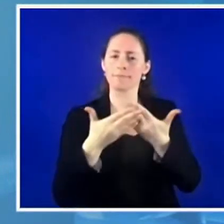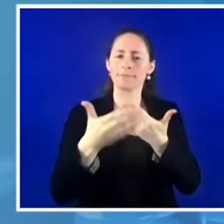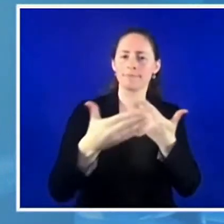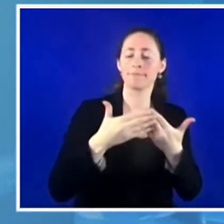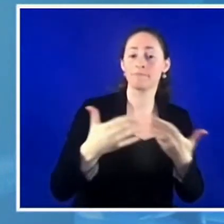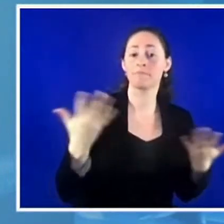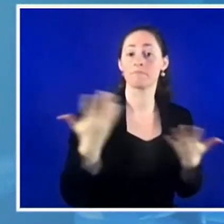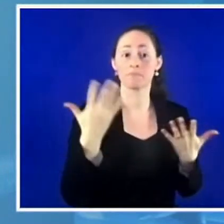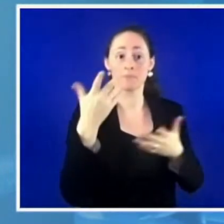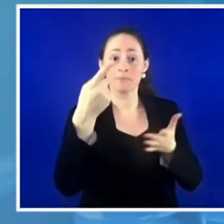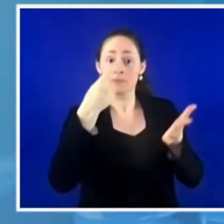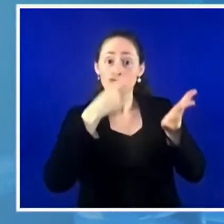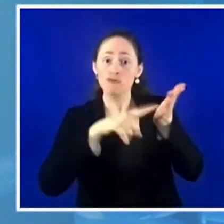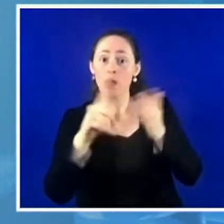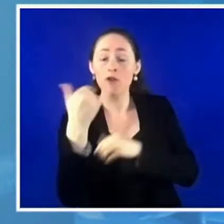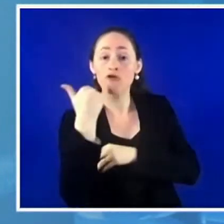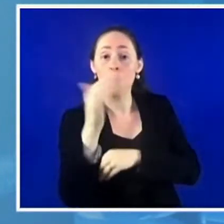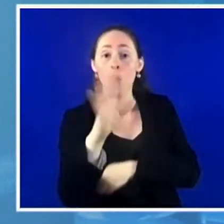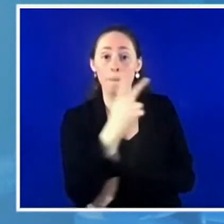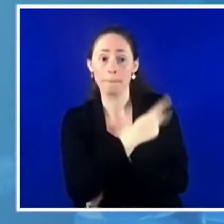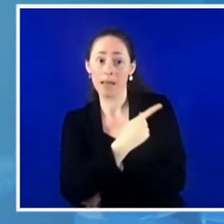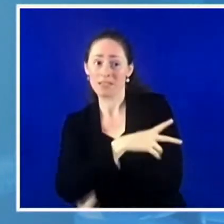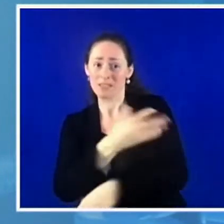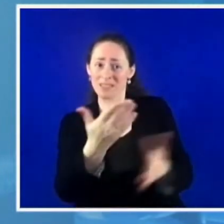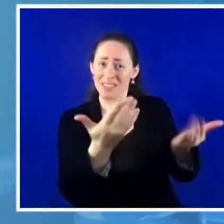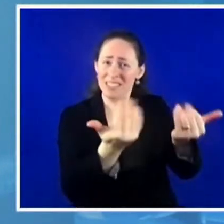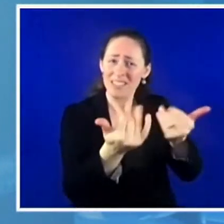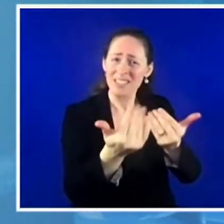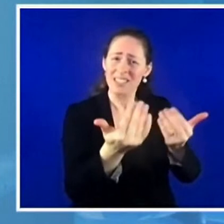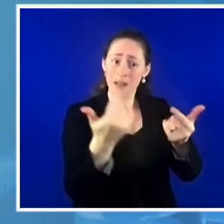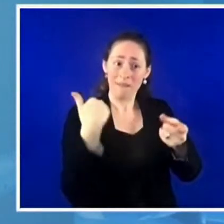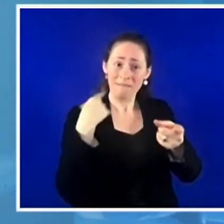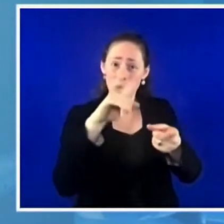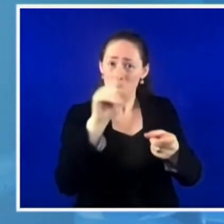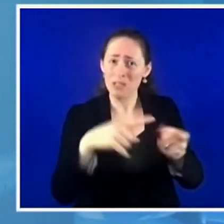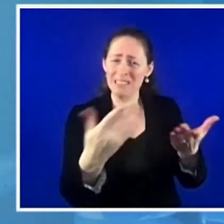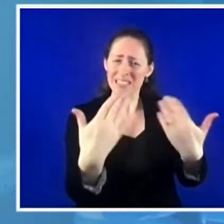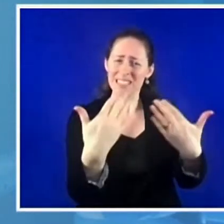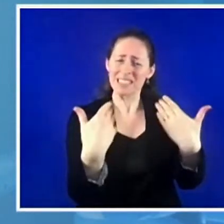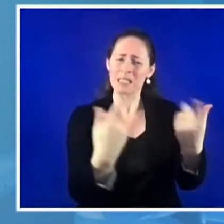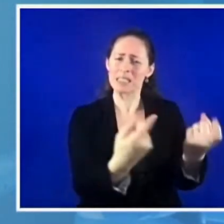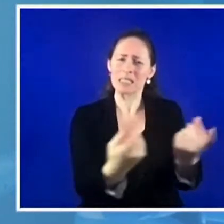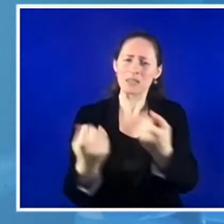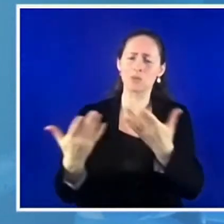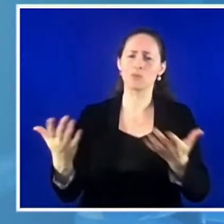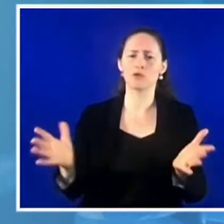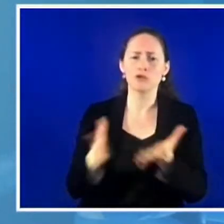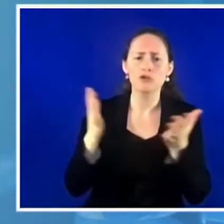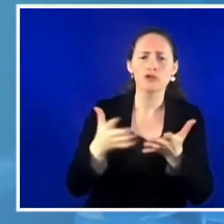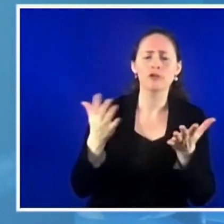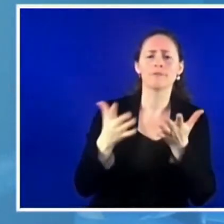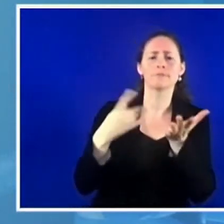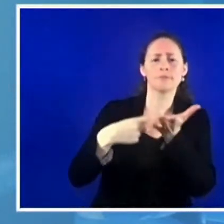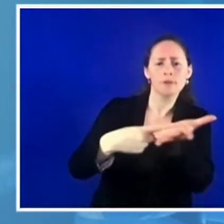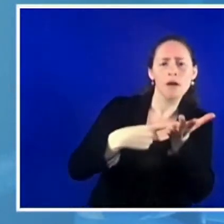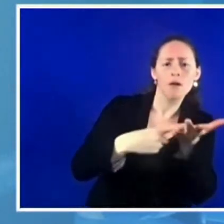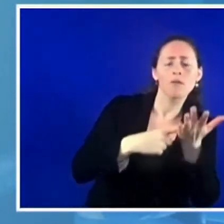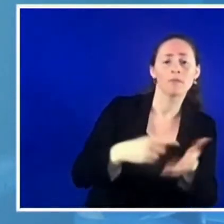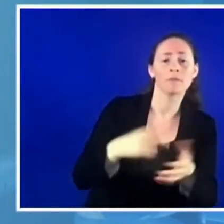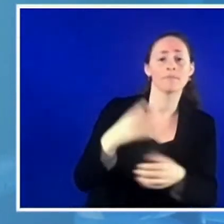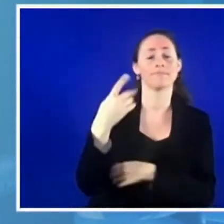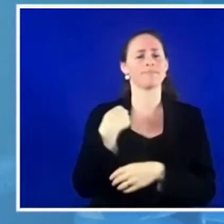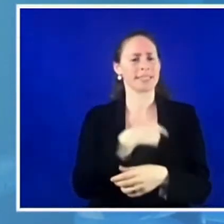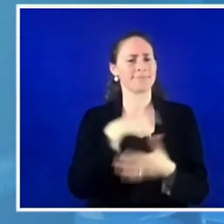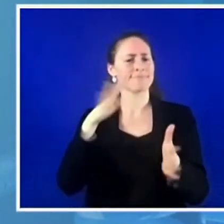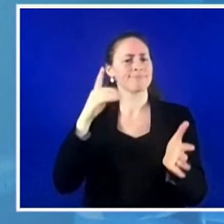questions they may have. Surveys tell us that 8 in 10 adults turn to their doctors when deciding whether to get a COVID-19